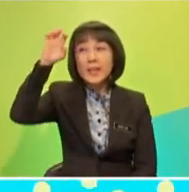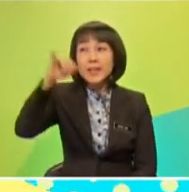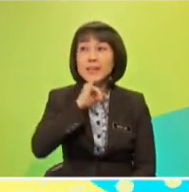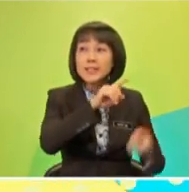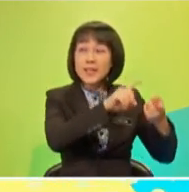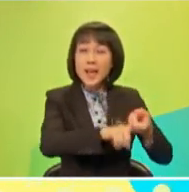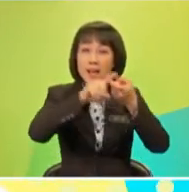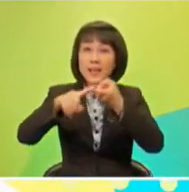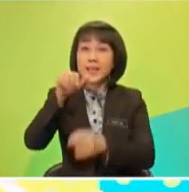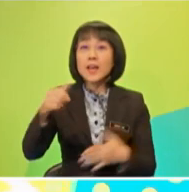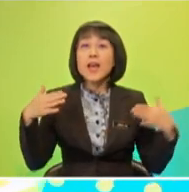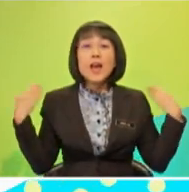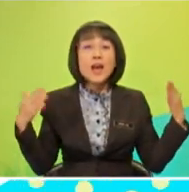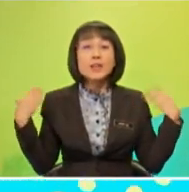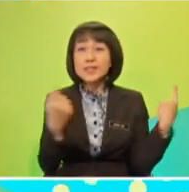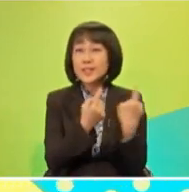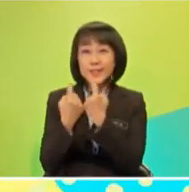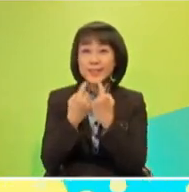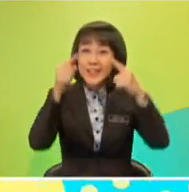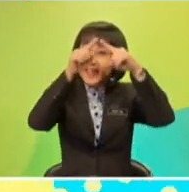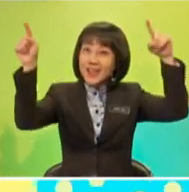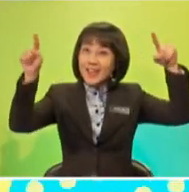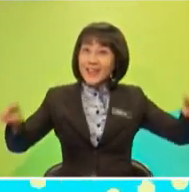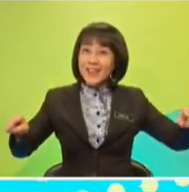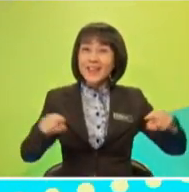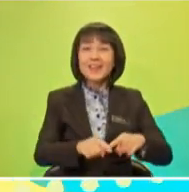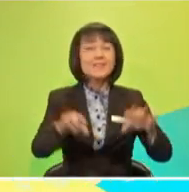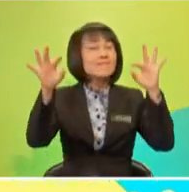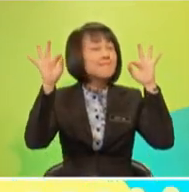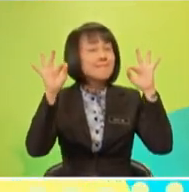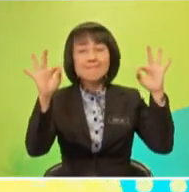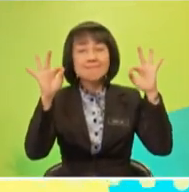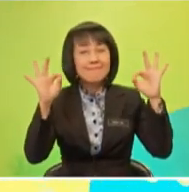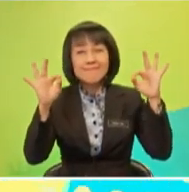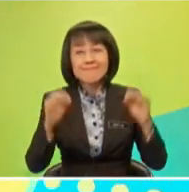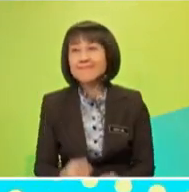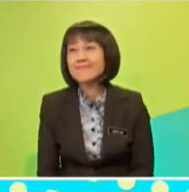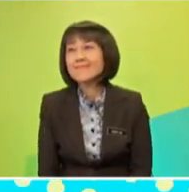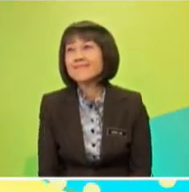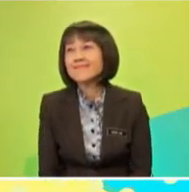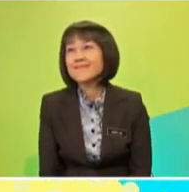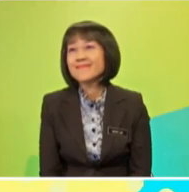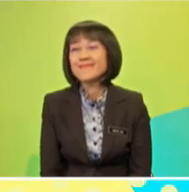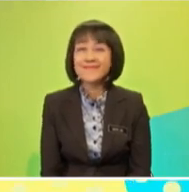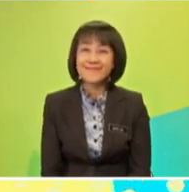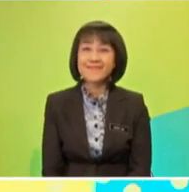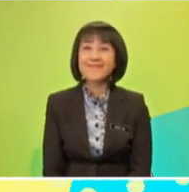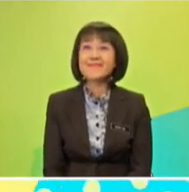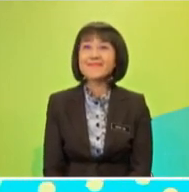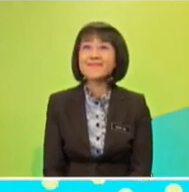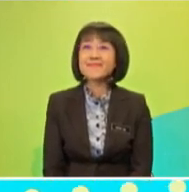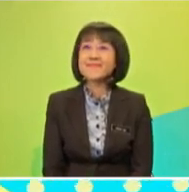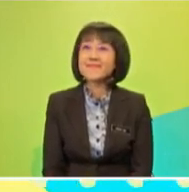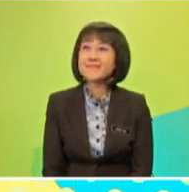banner. Yay! Very good. So, excellent. So, Haris and Megan just got yourself a goodie bag. Alright, what's next,